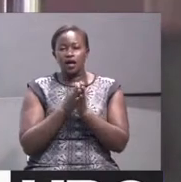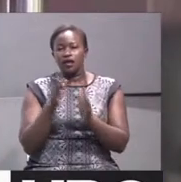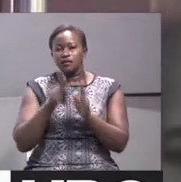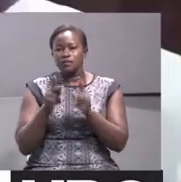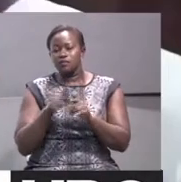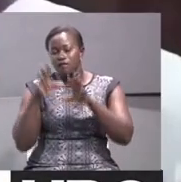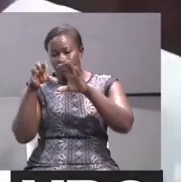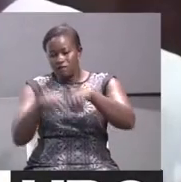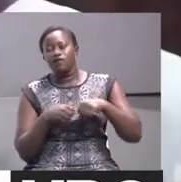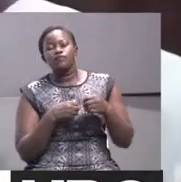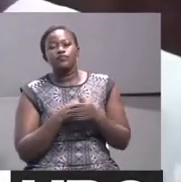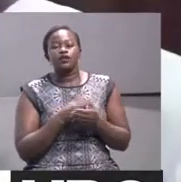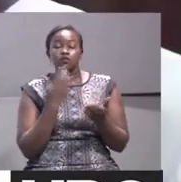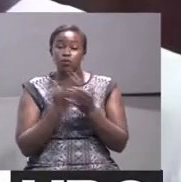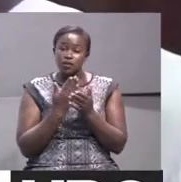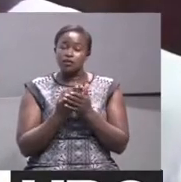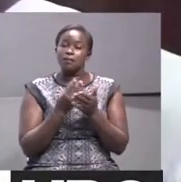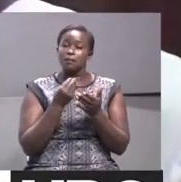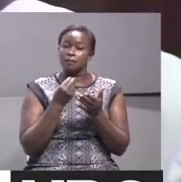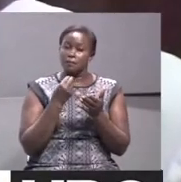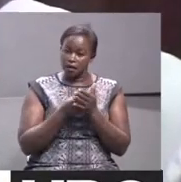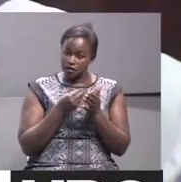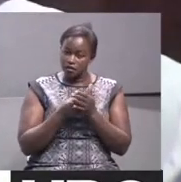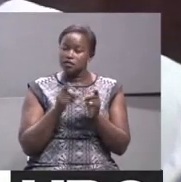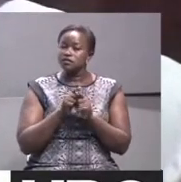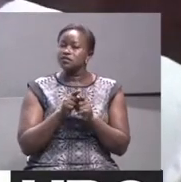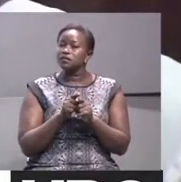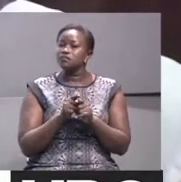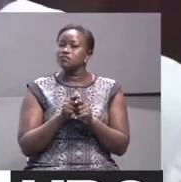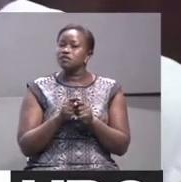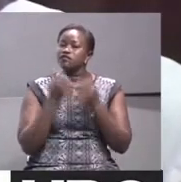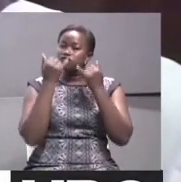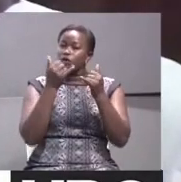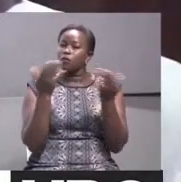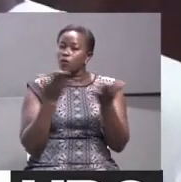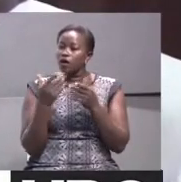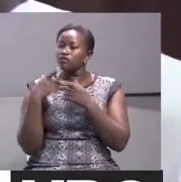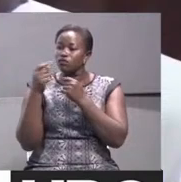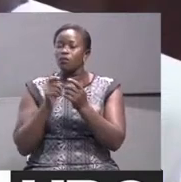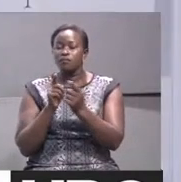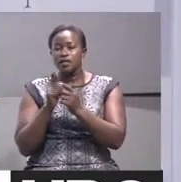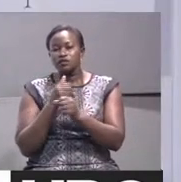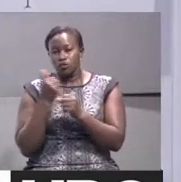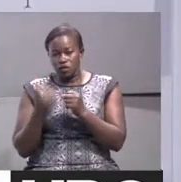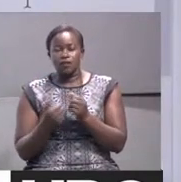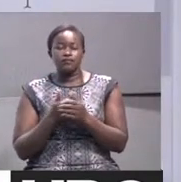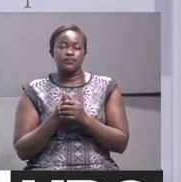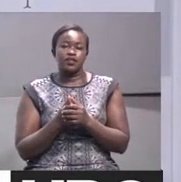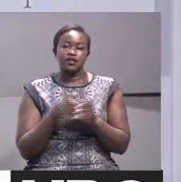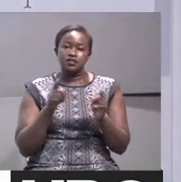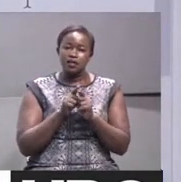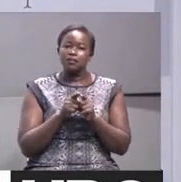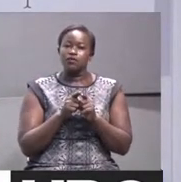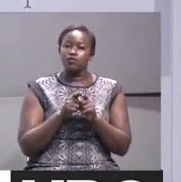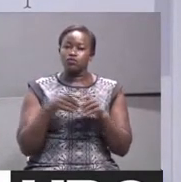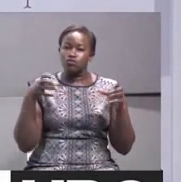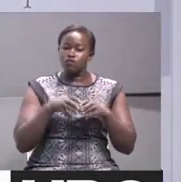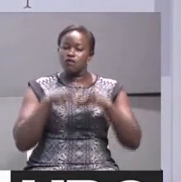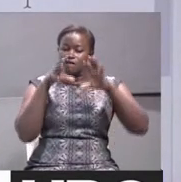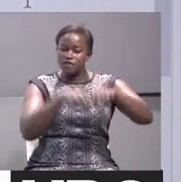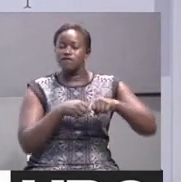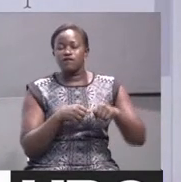for money and directing them to find their daughter Susan Magara. The call data showing the kidnappers communicating